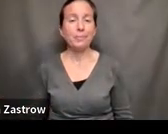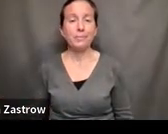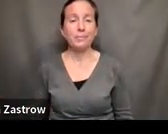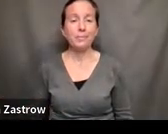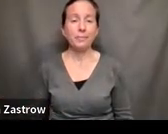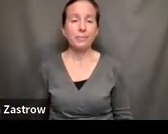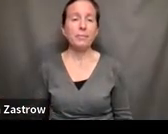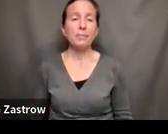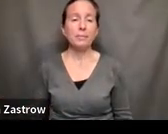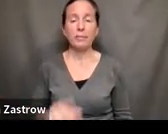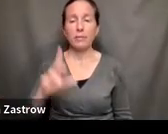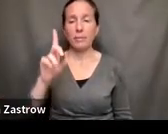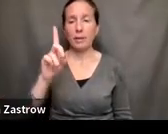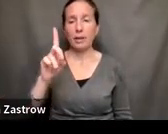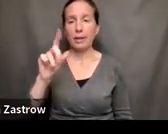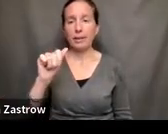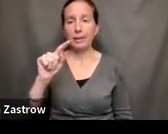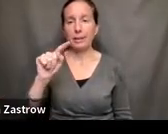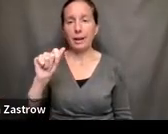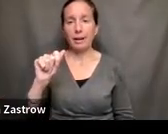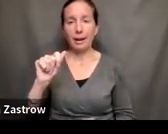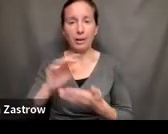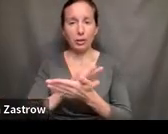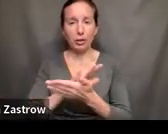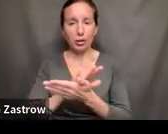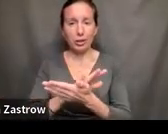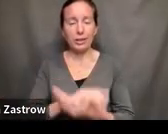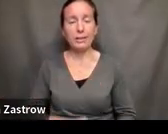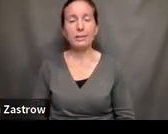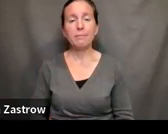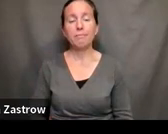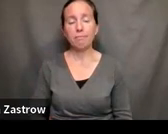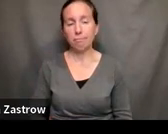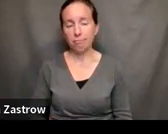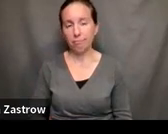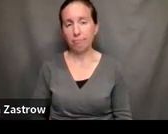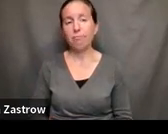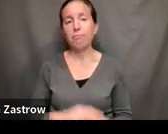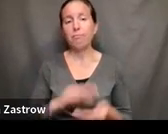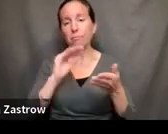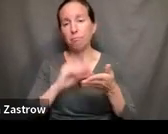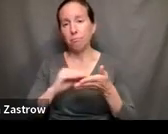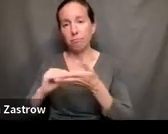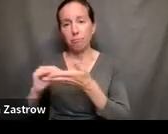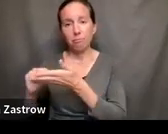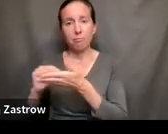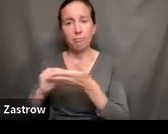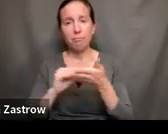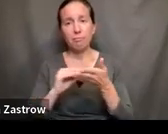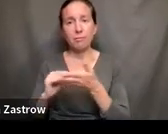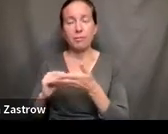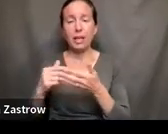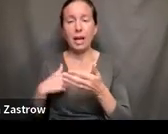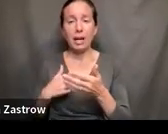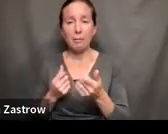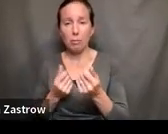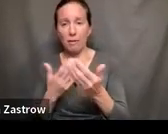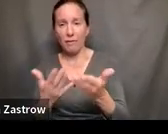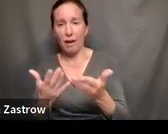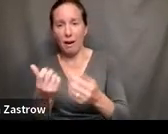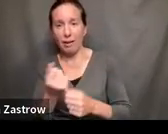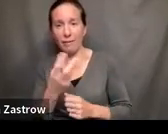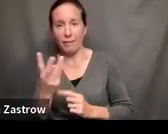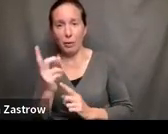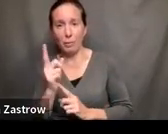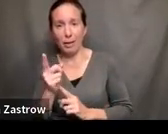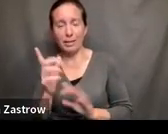are my data sheets. And we've taken data for a little bit. So I'm going to give you a few minutes. Maybe not a few minutes